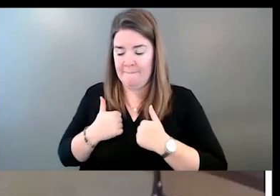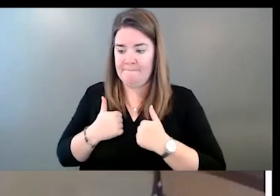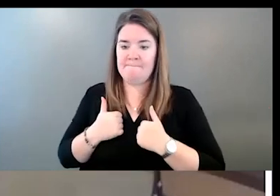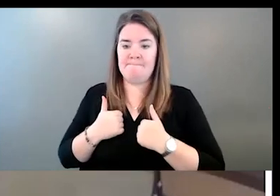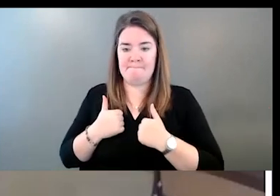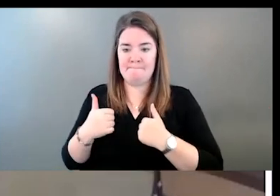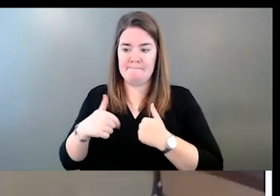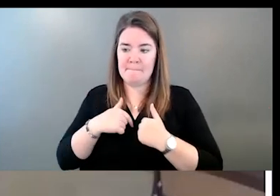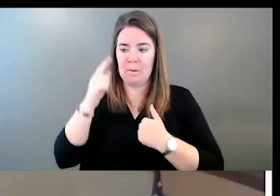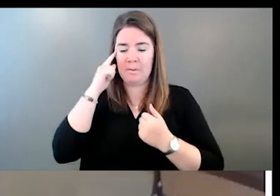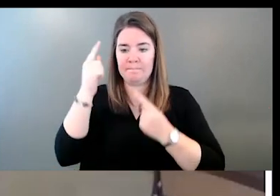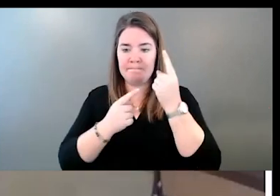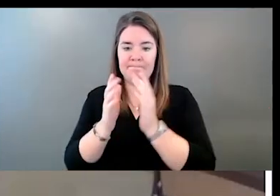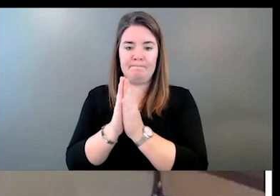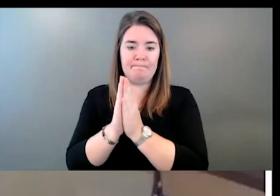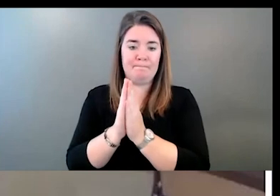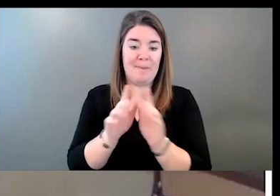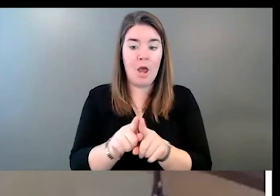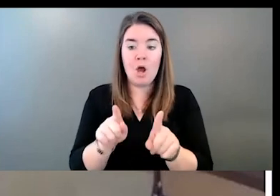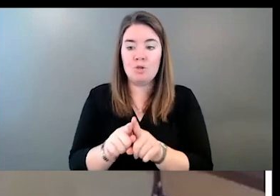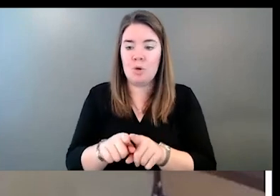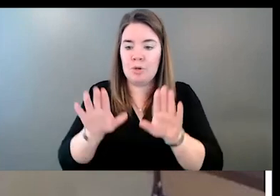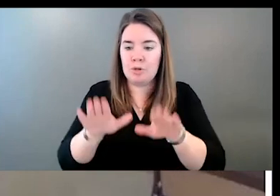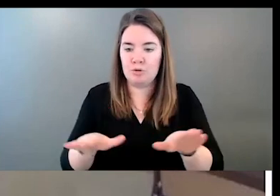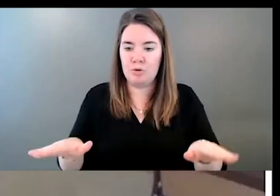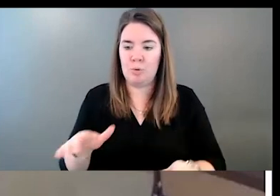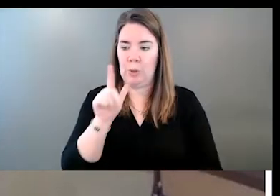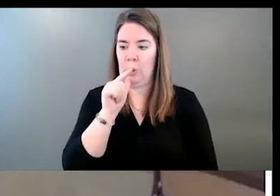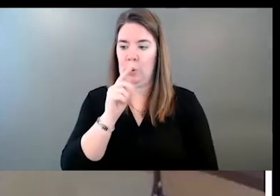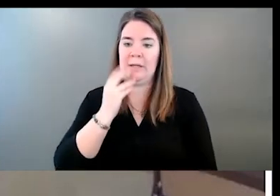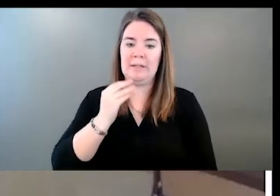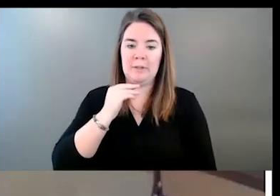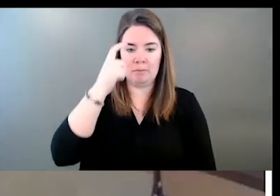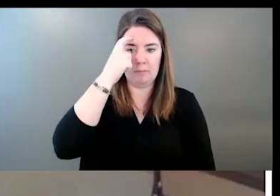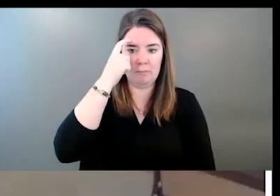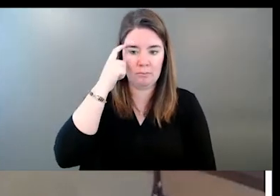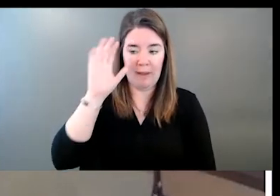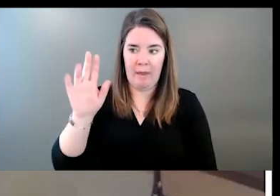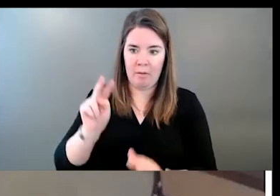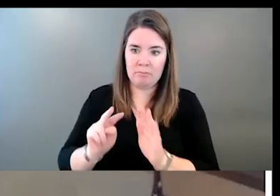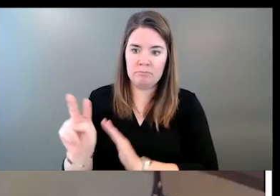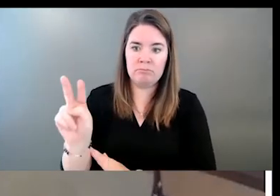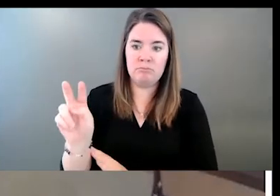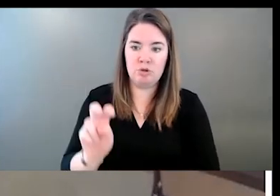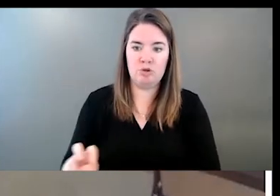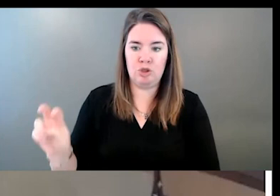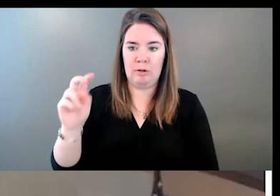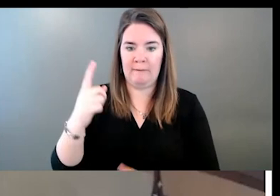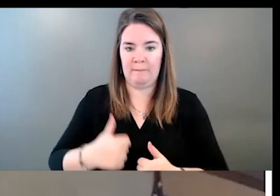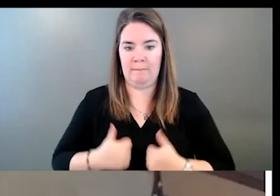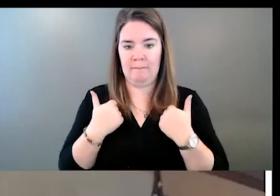trauma and the enormous journey they face in healing. We have